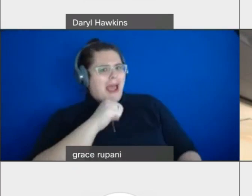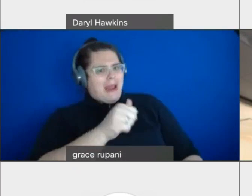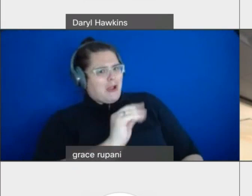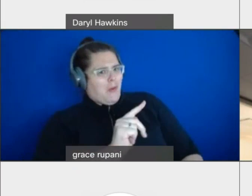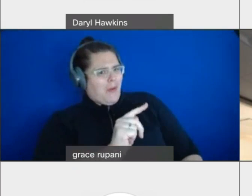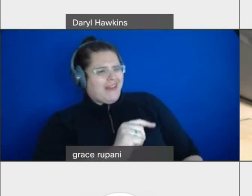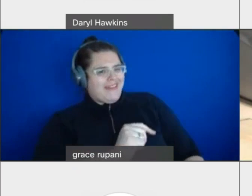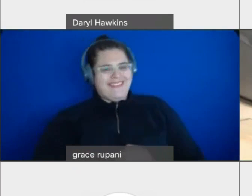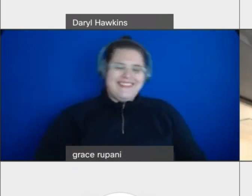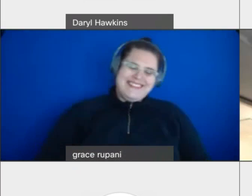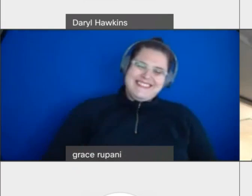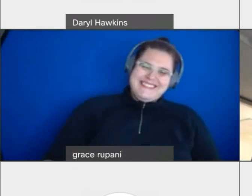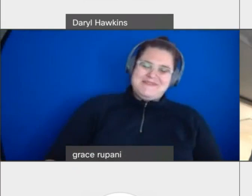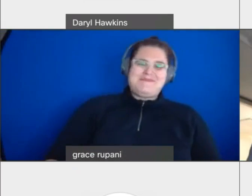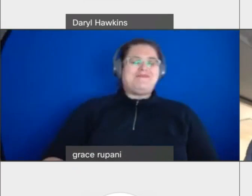far as the